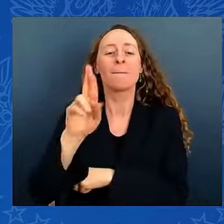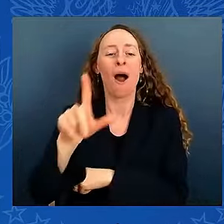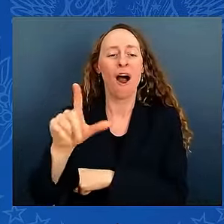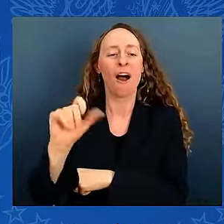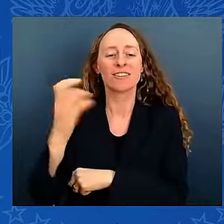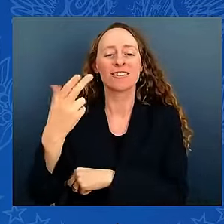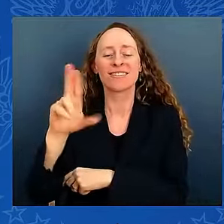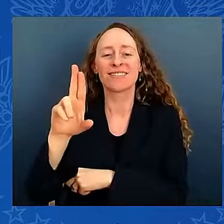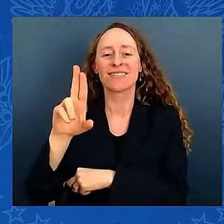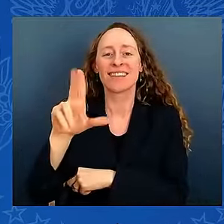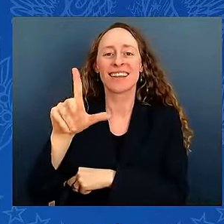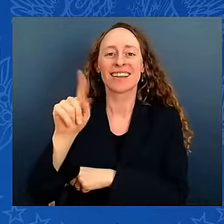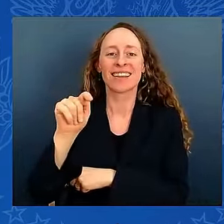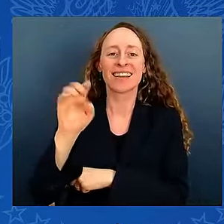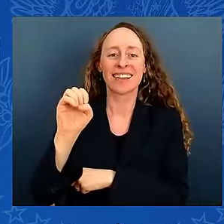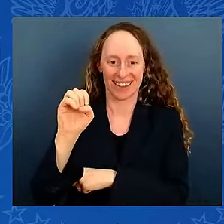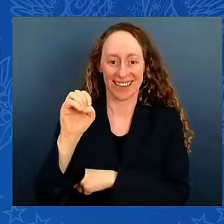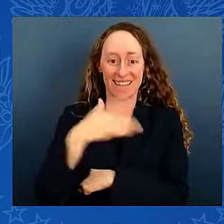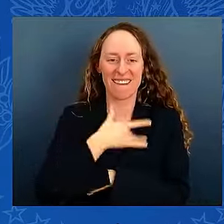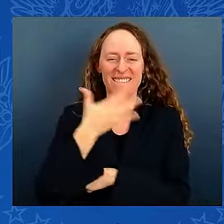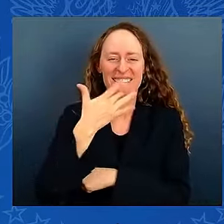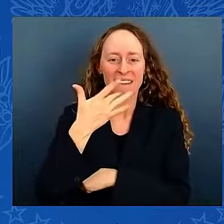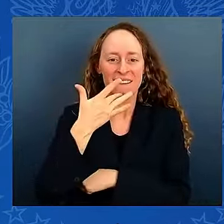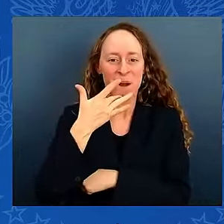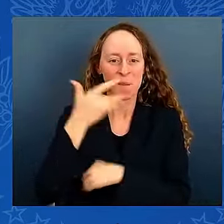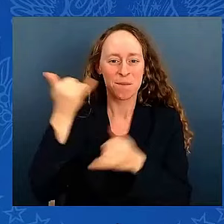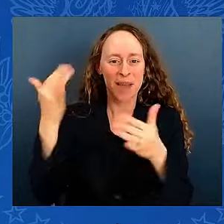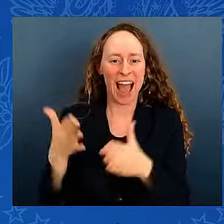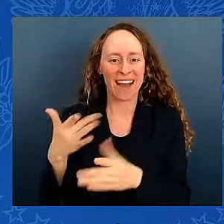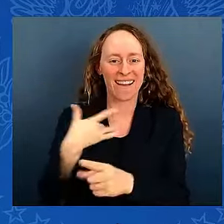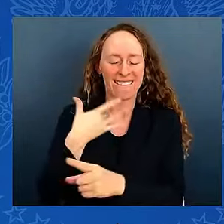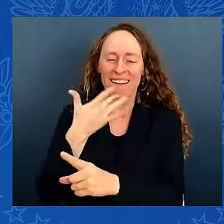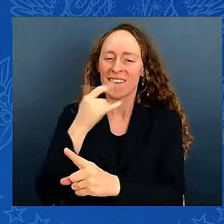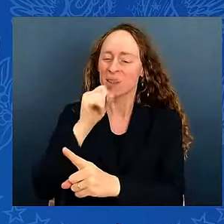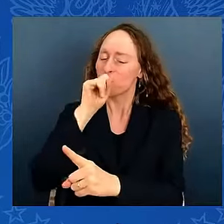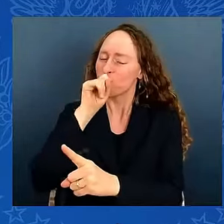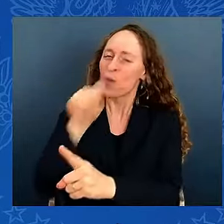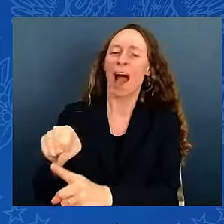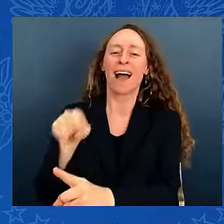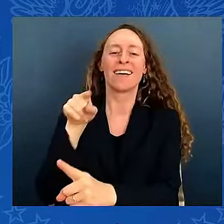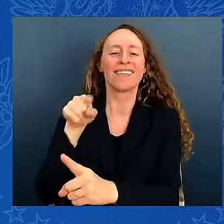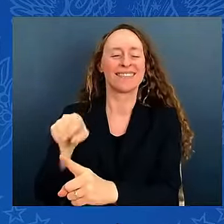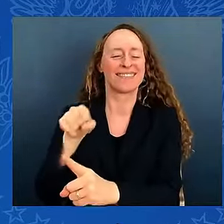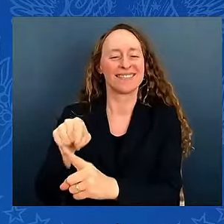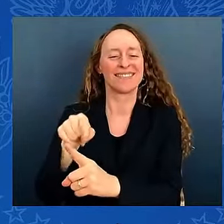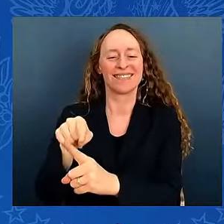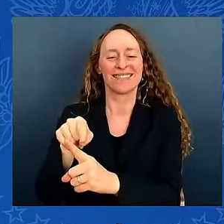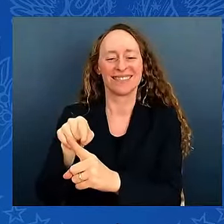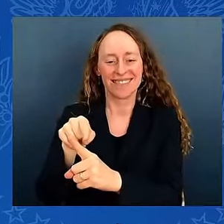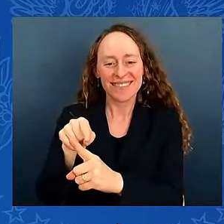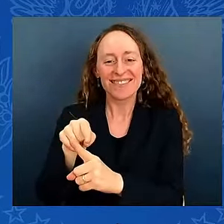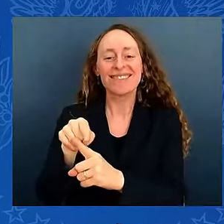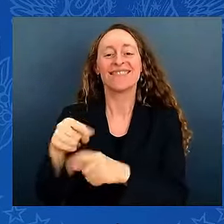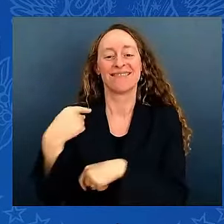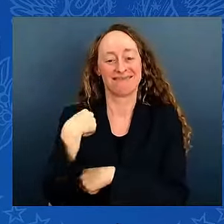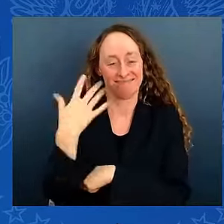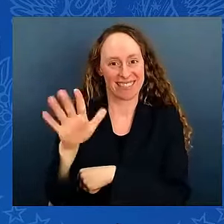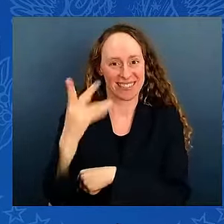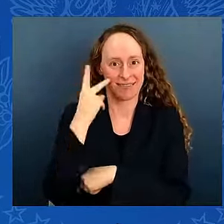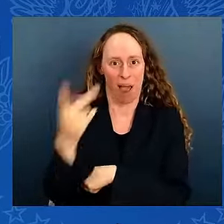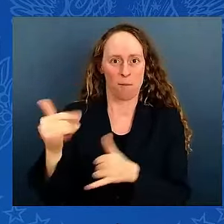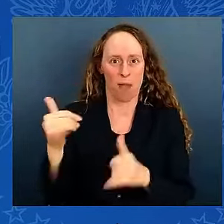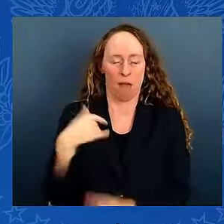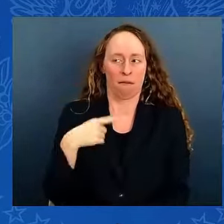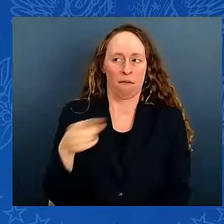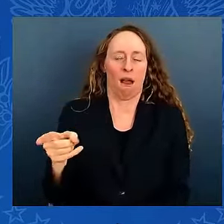spring, I represented Team USA at the Rocky Mountain Cup, and there I was able to witness Paul's greatness firsthand. Paul has quickly become one of my favorite players,